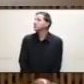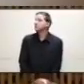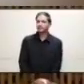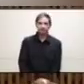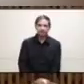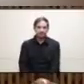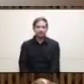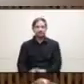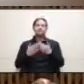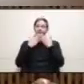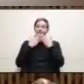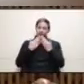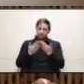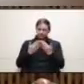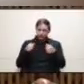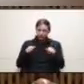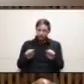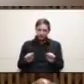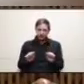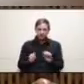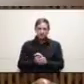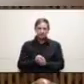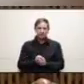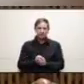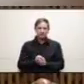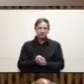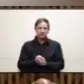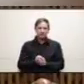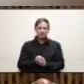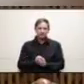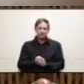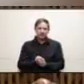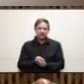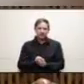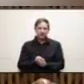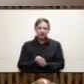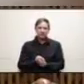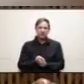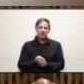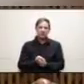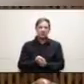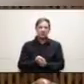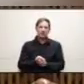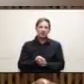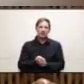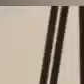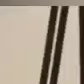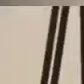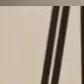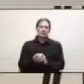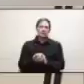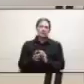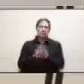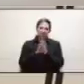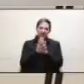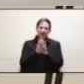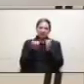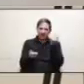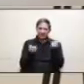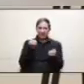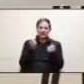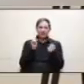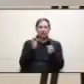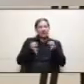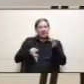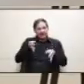No, thanks. I think it would be a miscarriage of justice if we don't deal with this